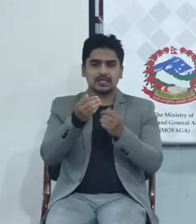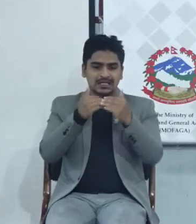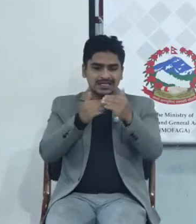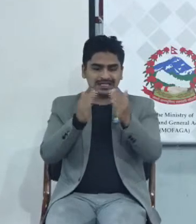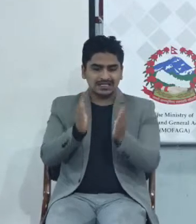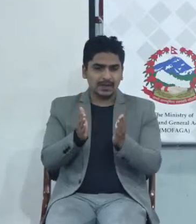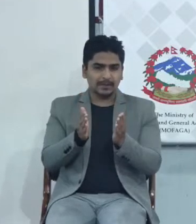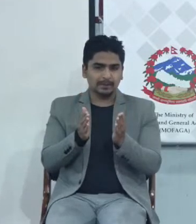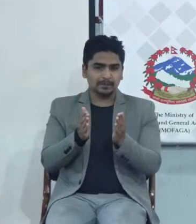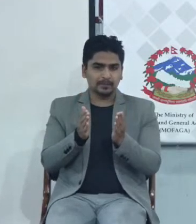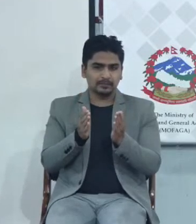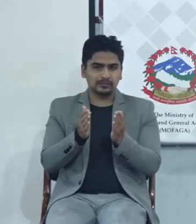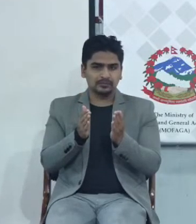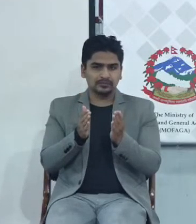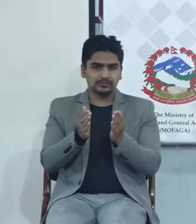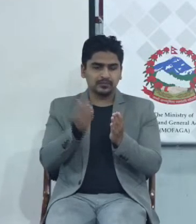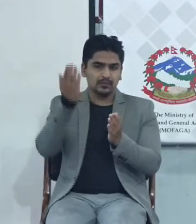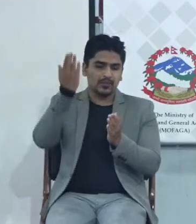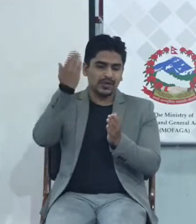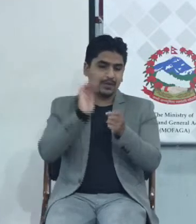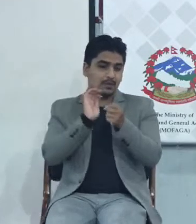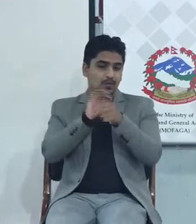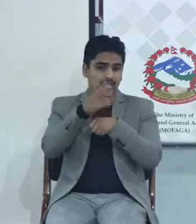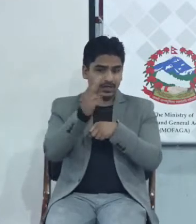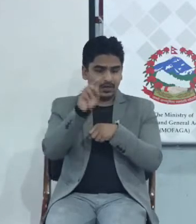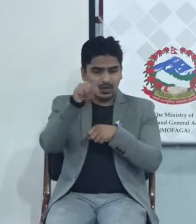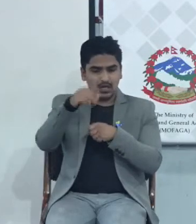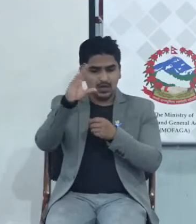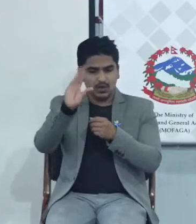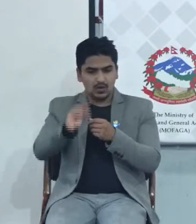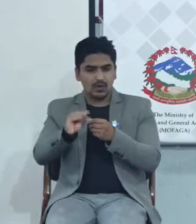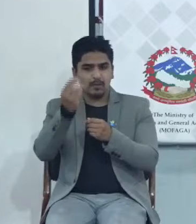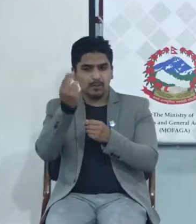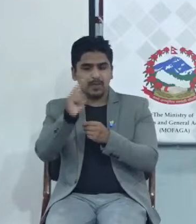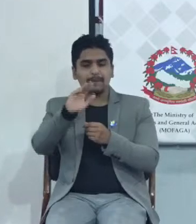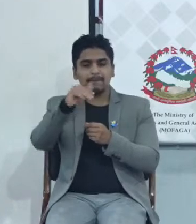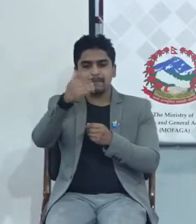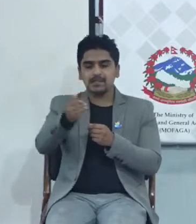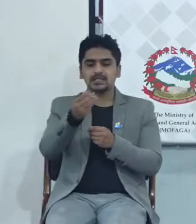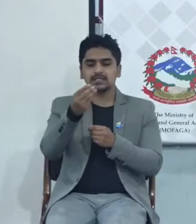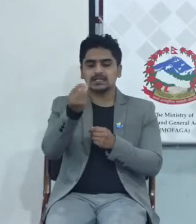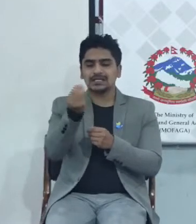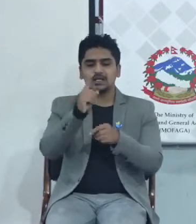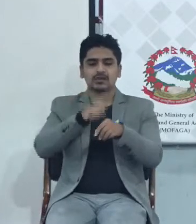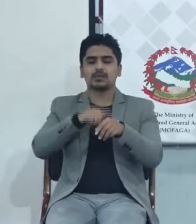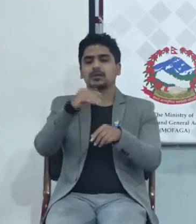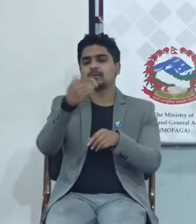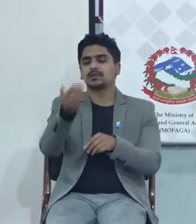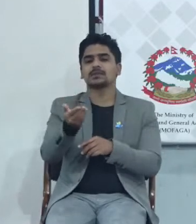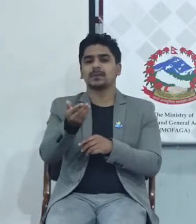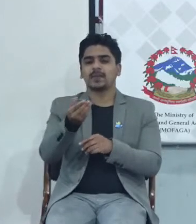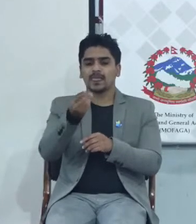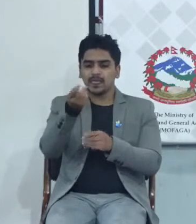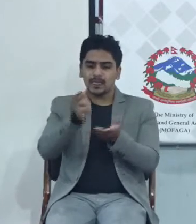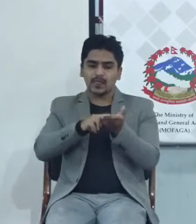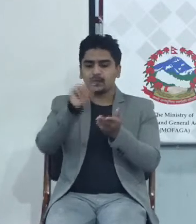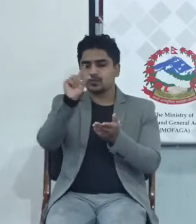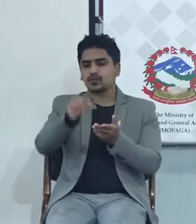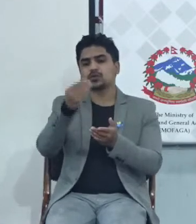provider can procure in a cheaper price, then I think the customer will get the better rate. Thank you so much for your questions. Thank